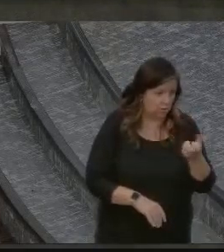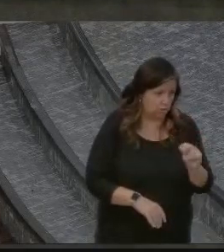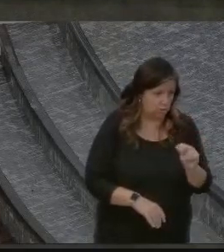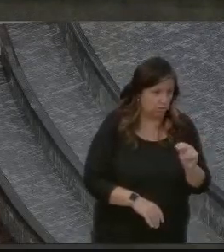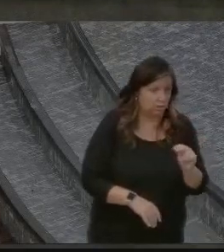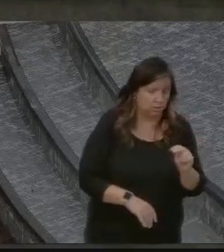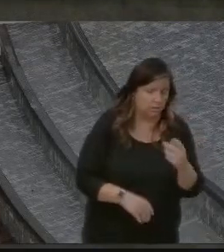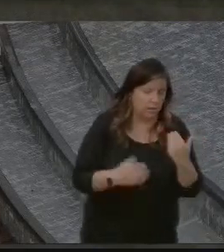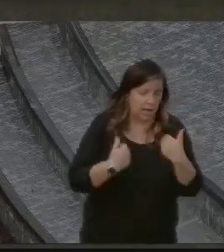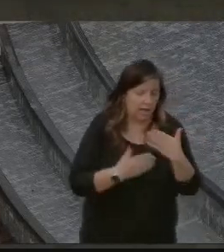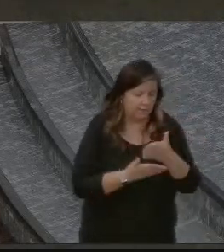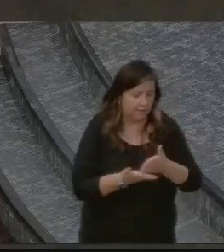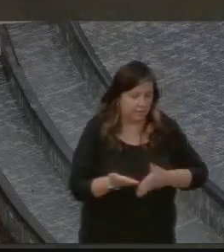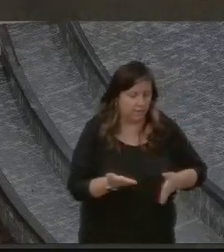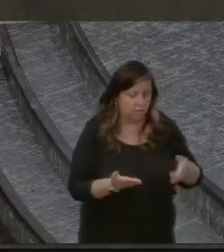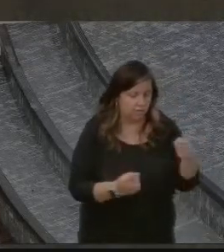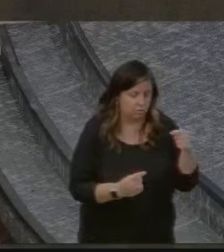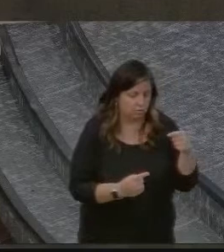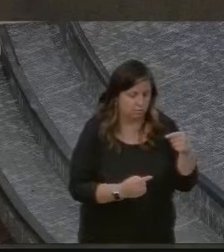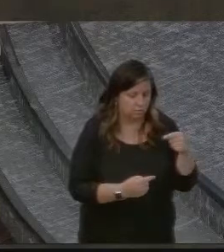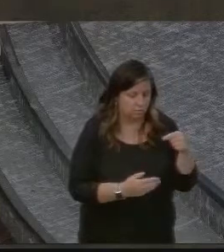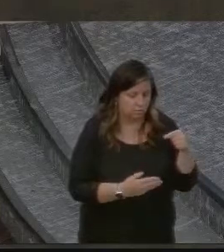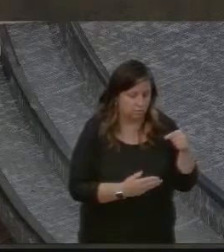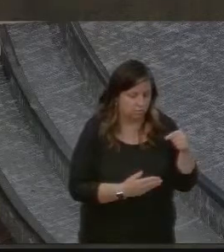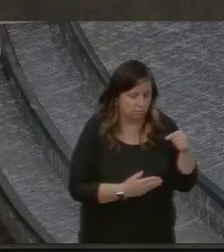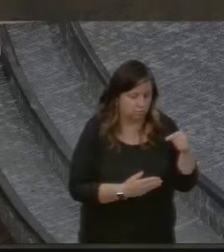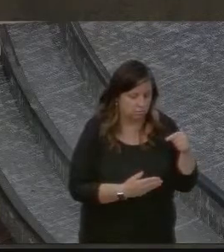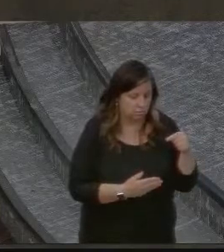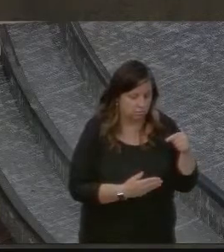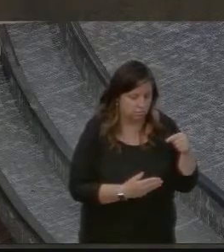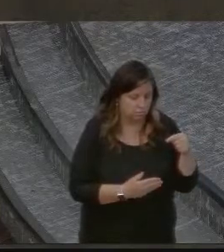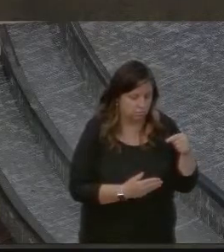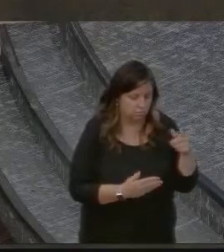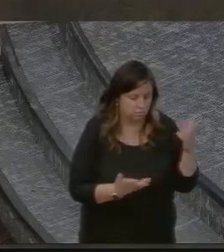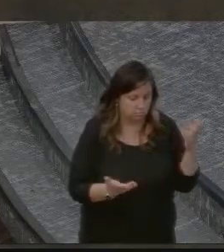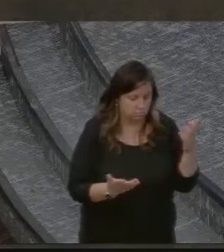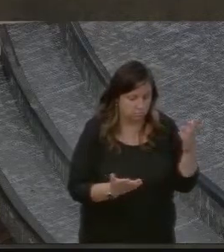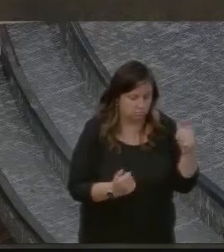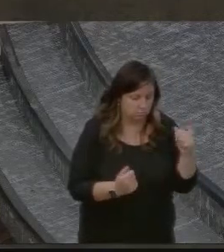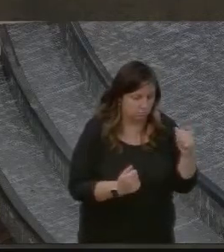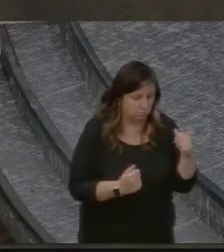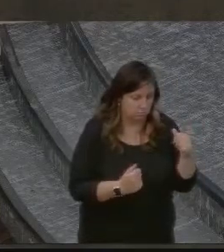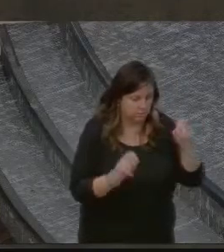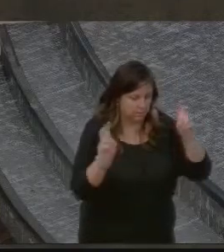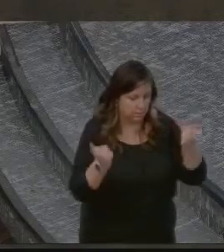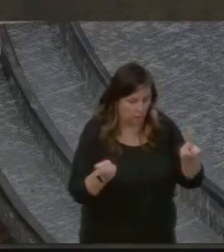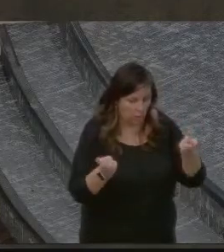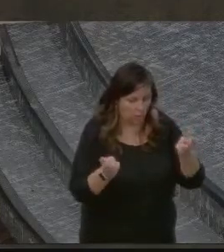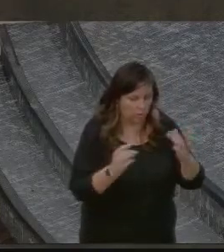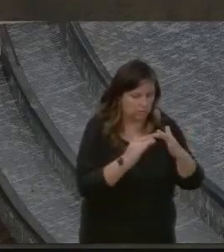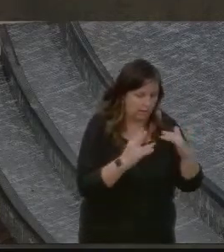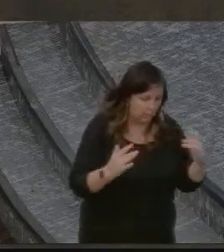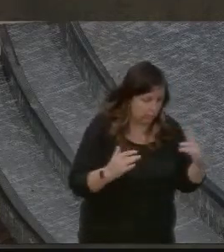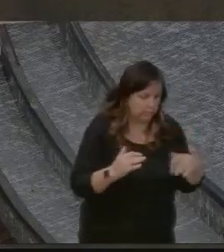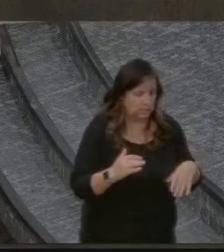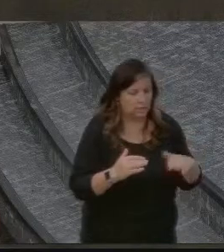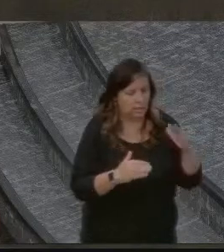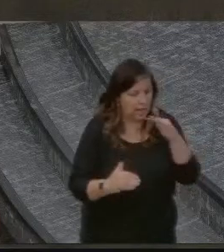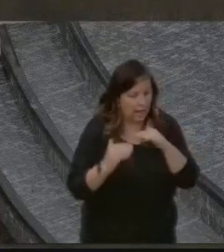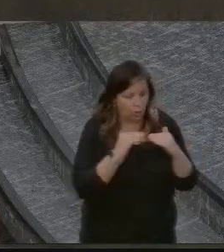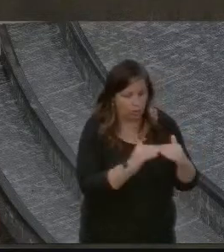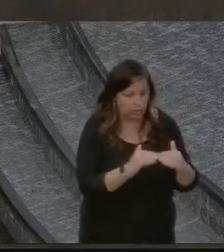that was on, I think it was just titled maybe Diversity, Equity, and Inclusion, sort of like an introductory